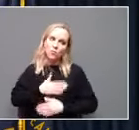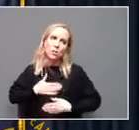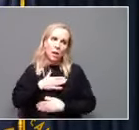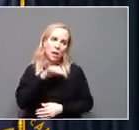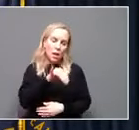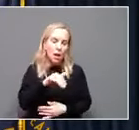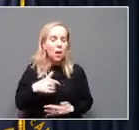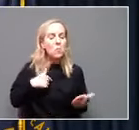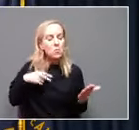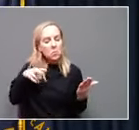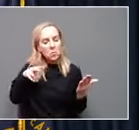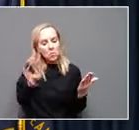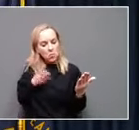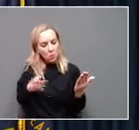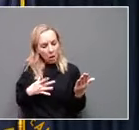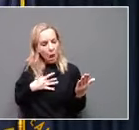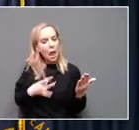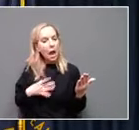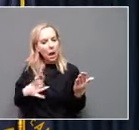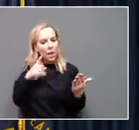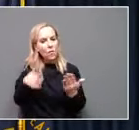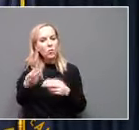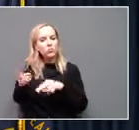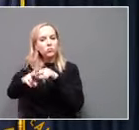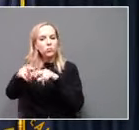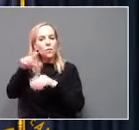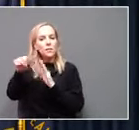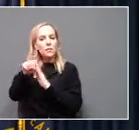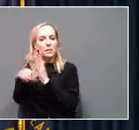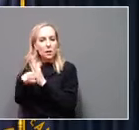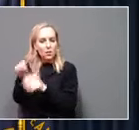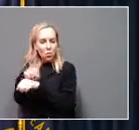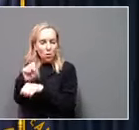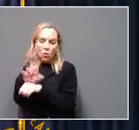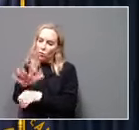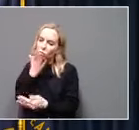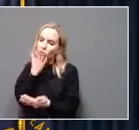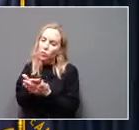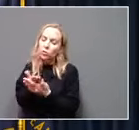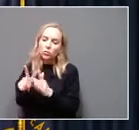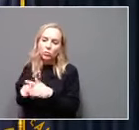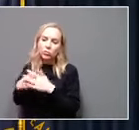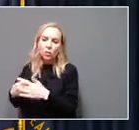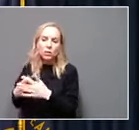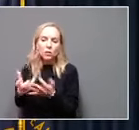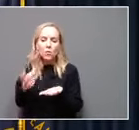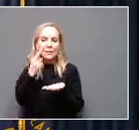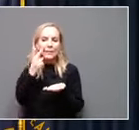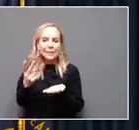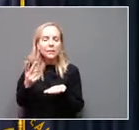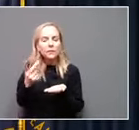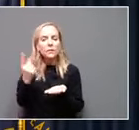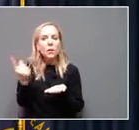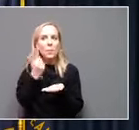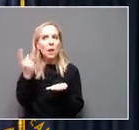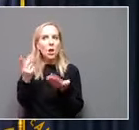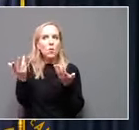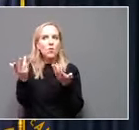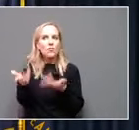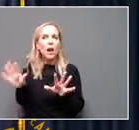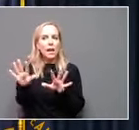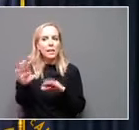it, raises for state workers. It's a real good start, and I'd like to see something already in the second